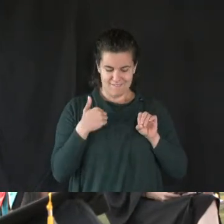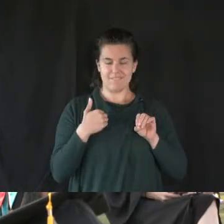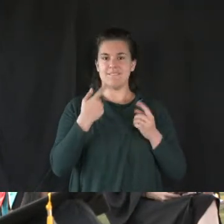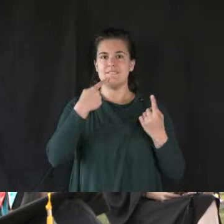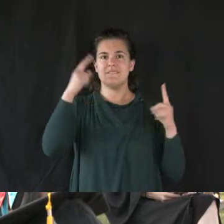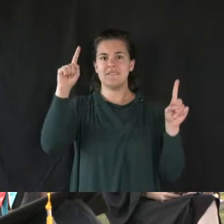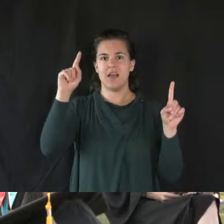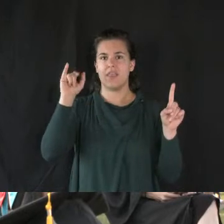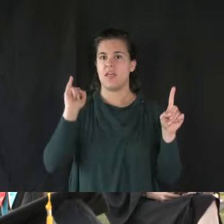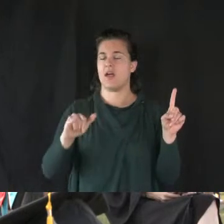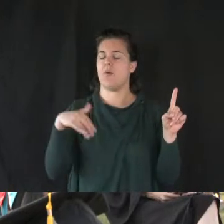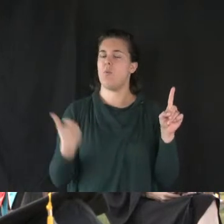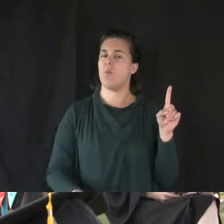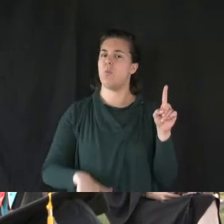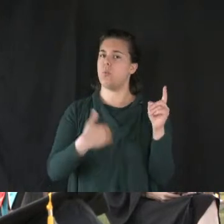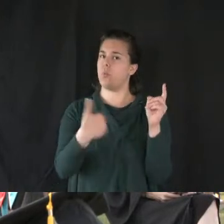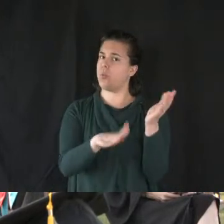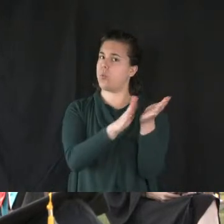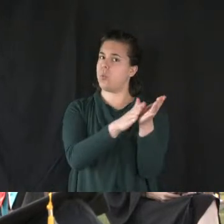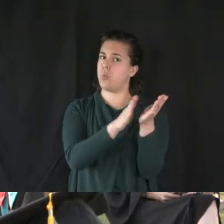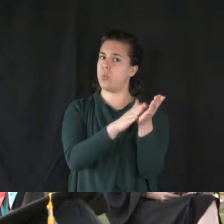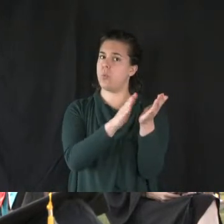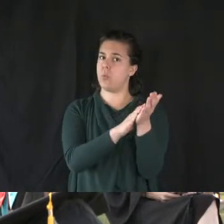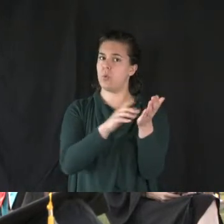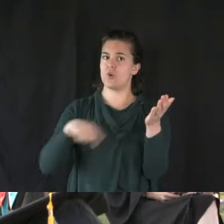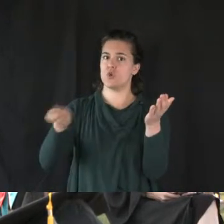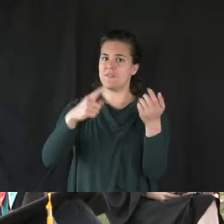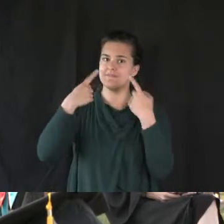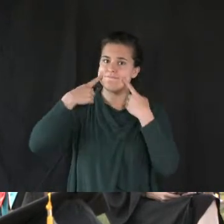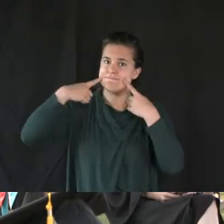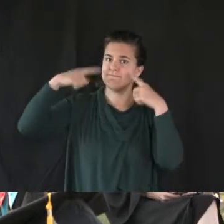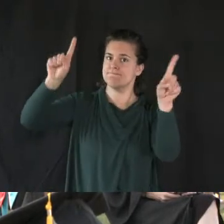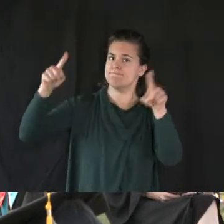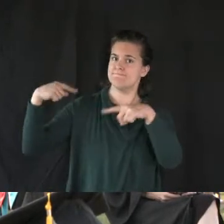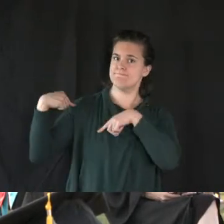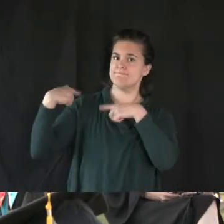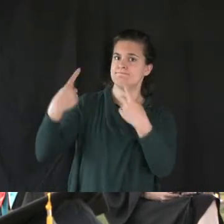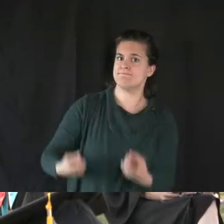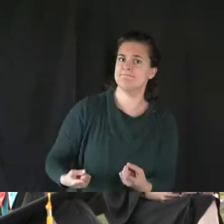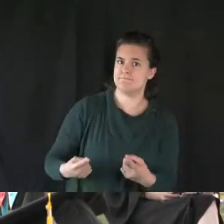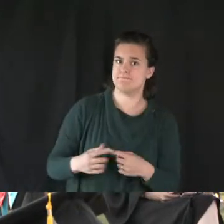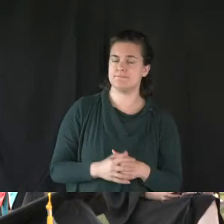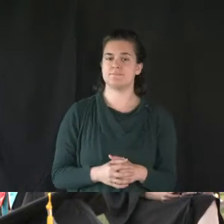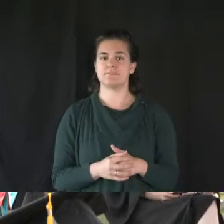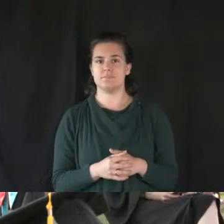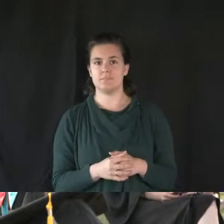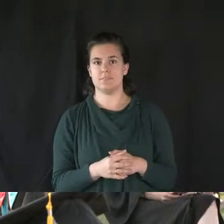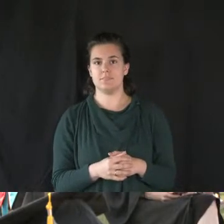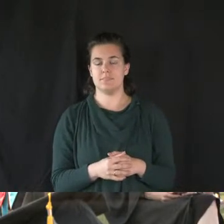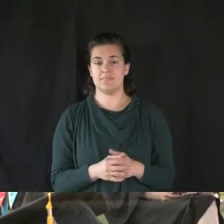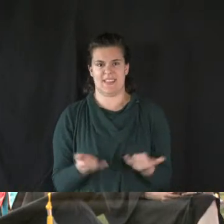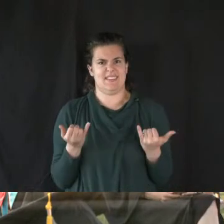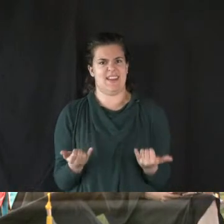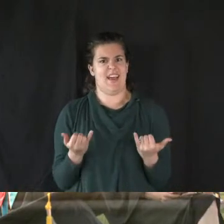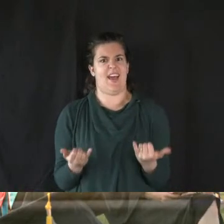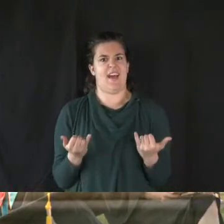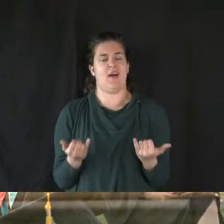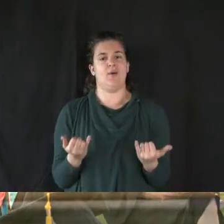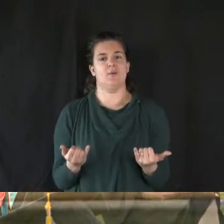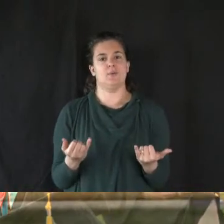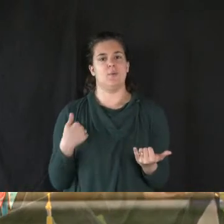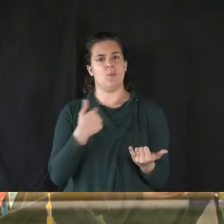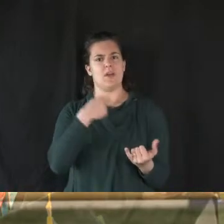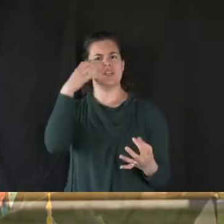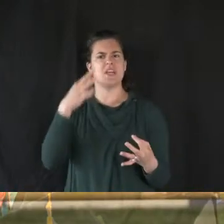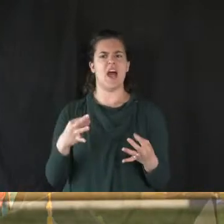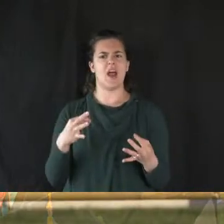I applaud you for what you've accomplished, so much so that we decided, by golly, we're going to have a